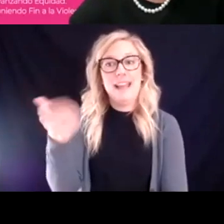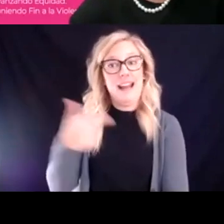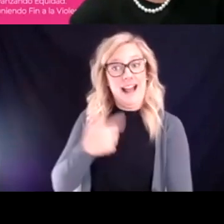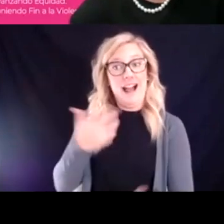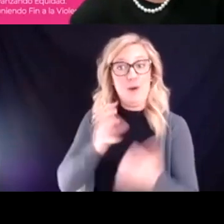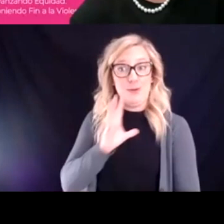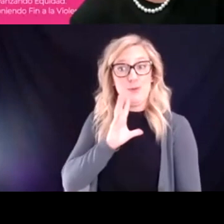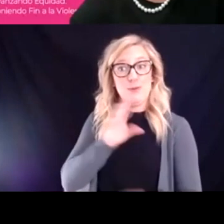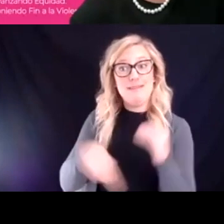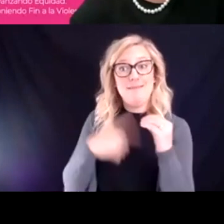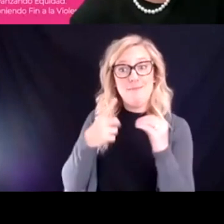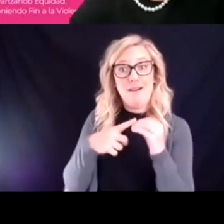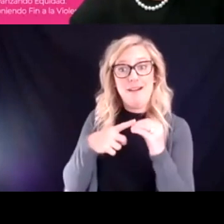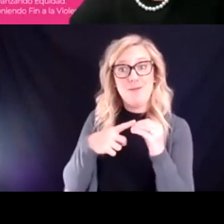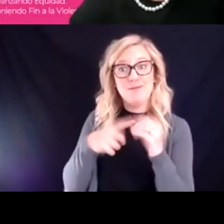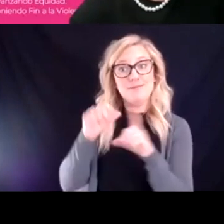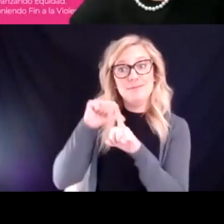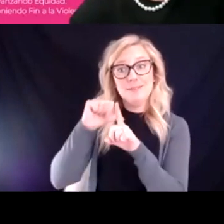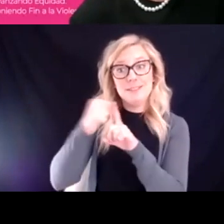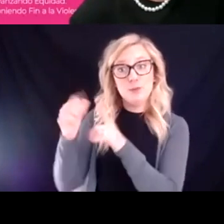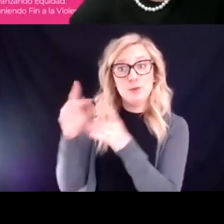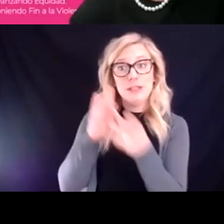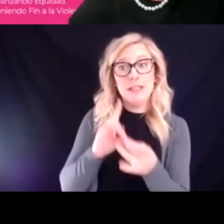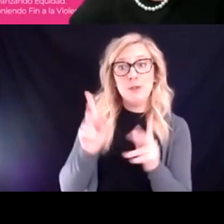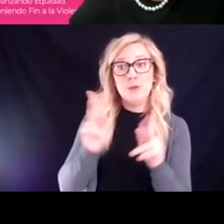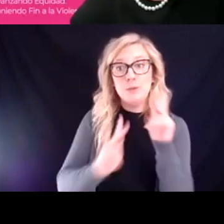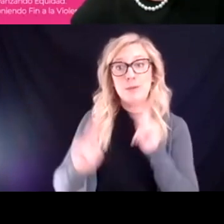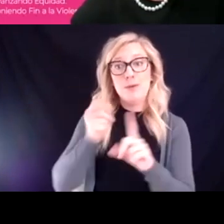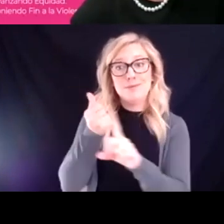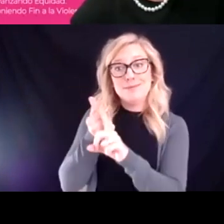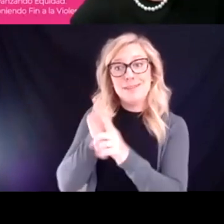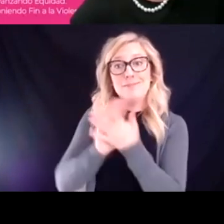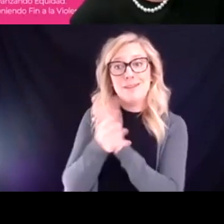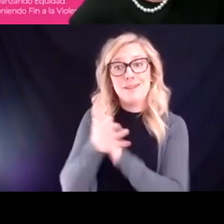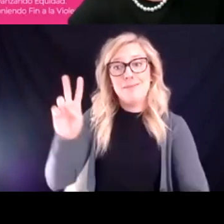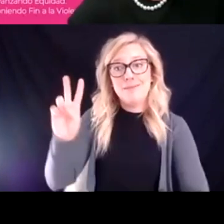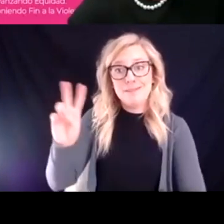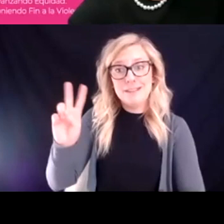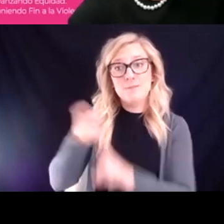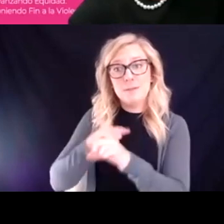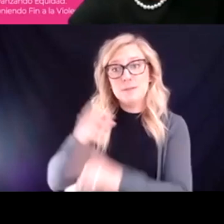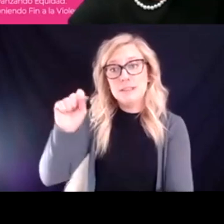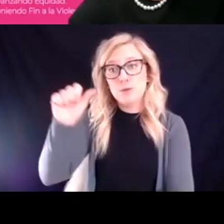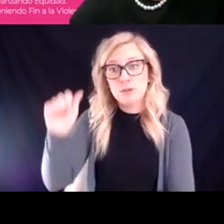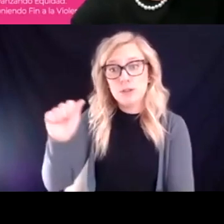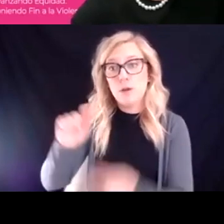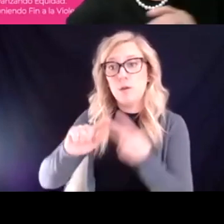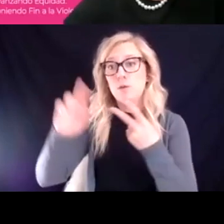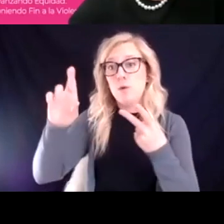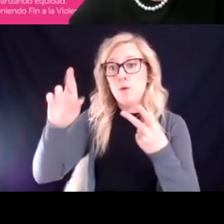about situations where people had been victimized by sexual assault, by rape.